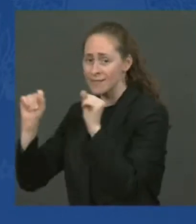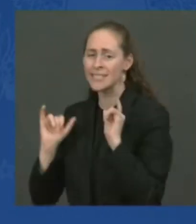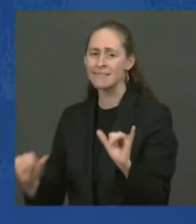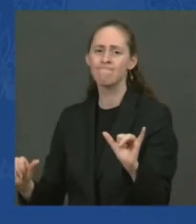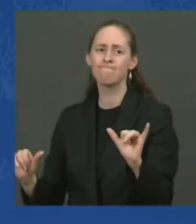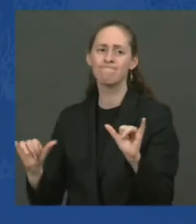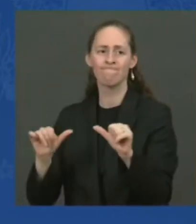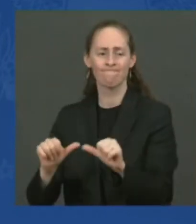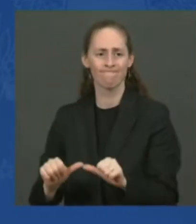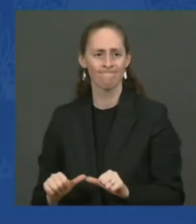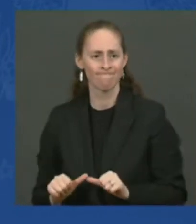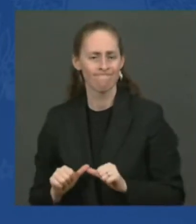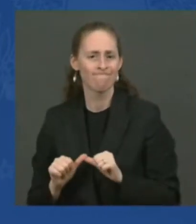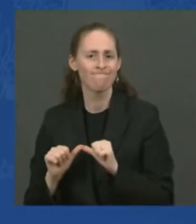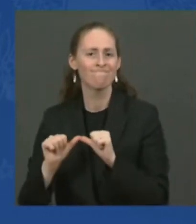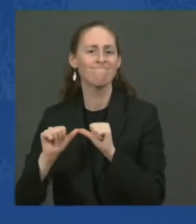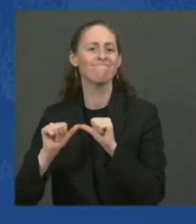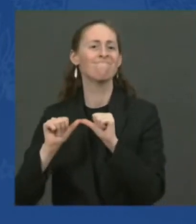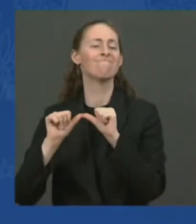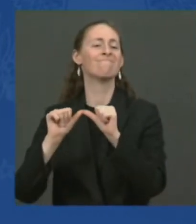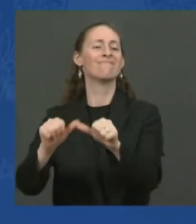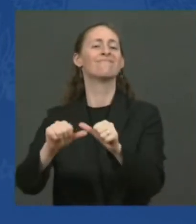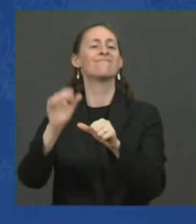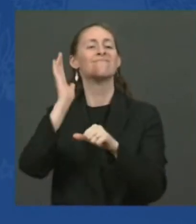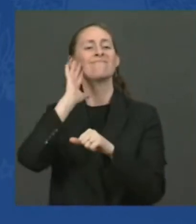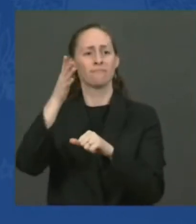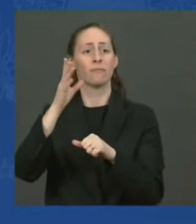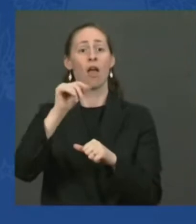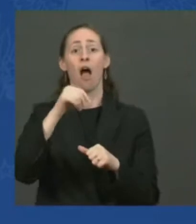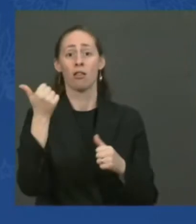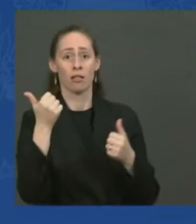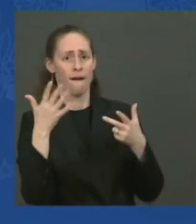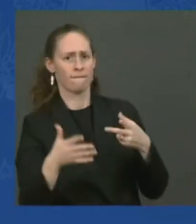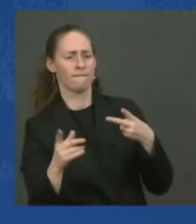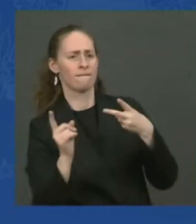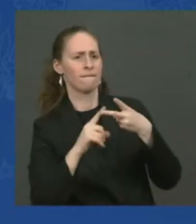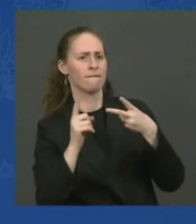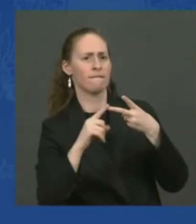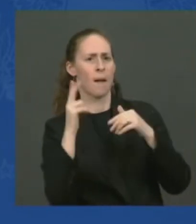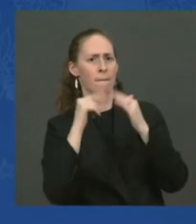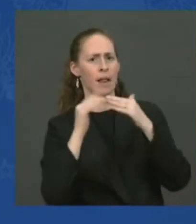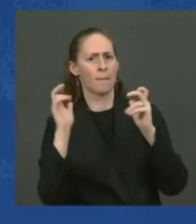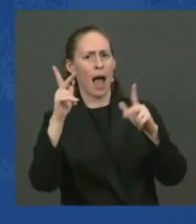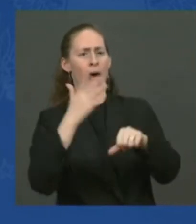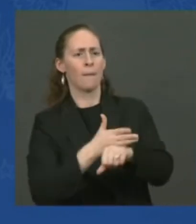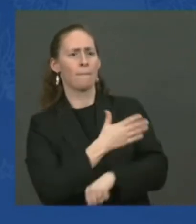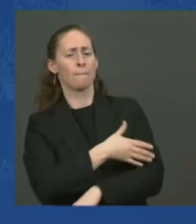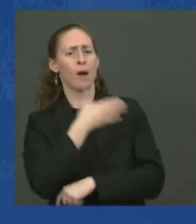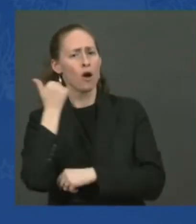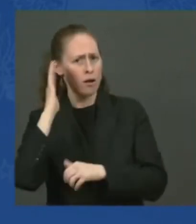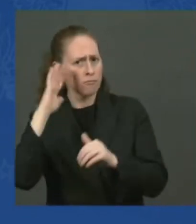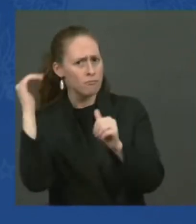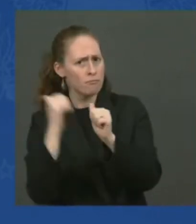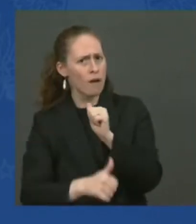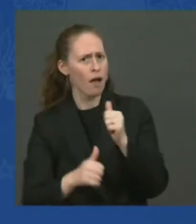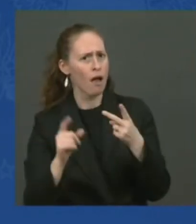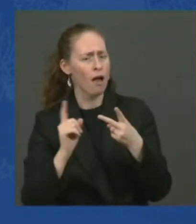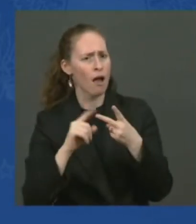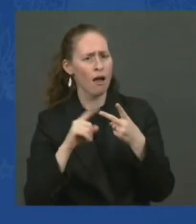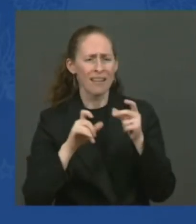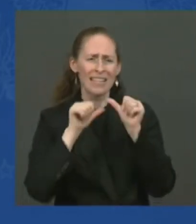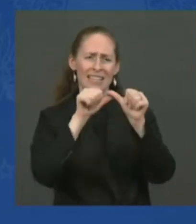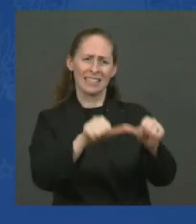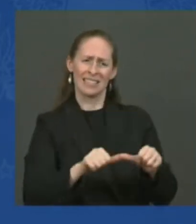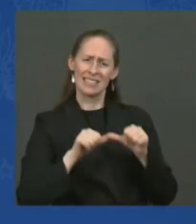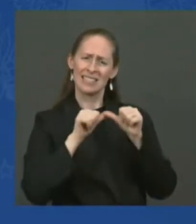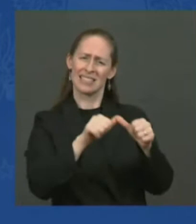success by passing the rest of your Build Back Better agenda in the weeks ahead so we can keep our promises